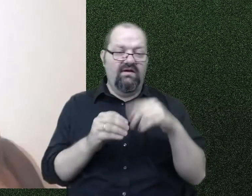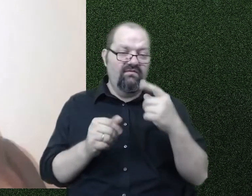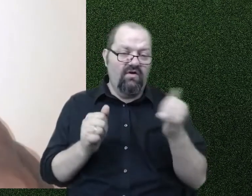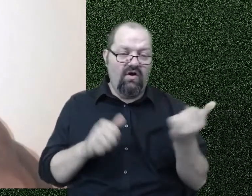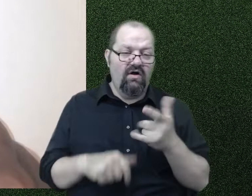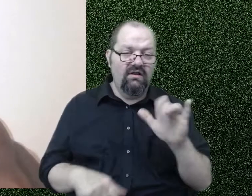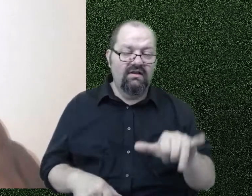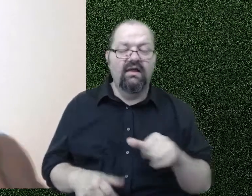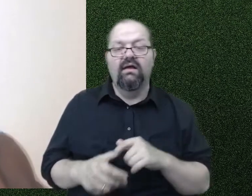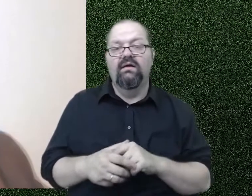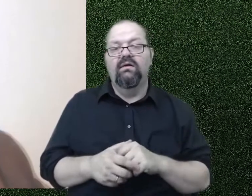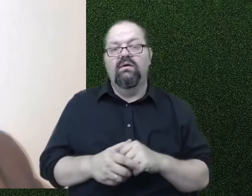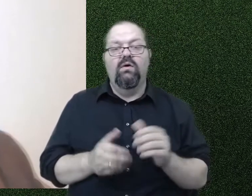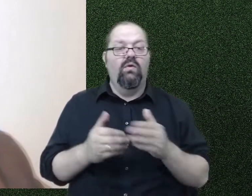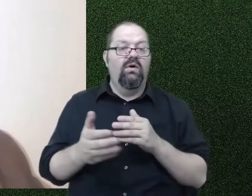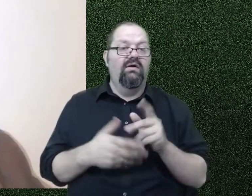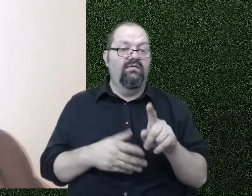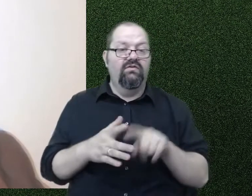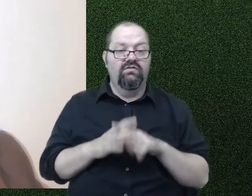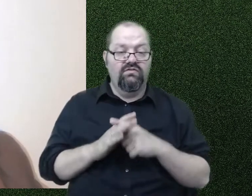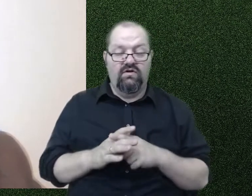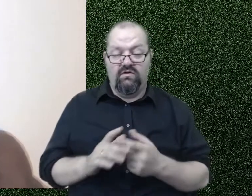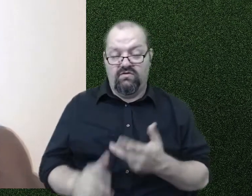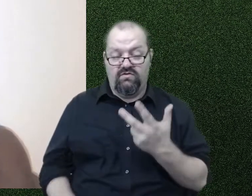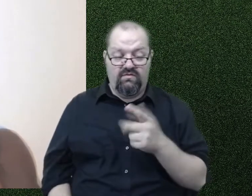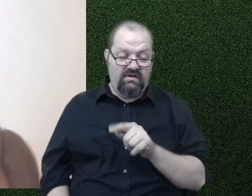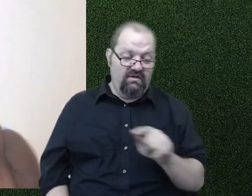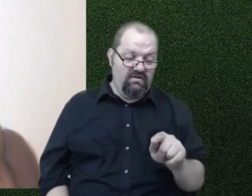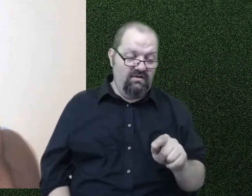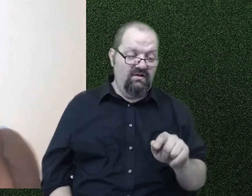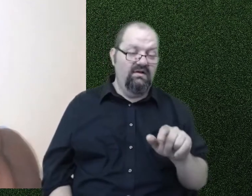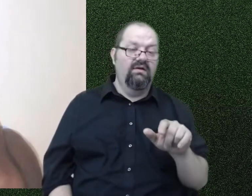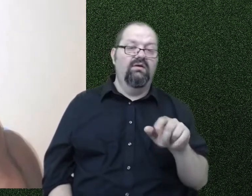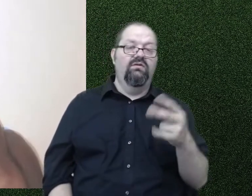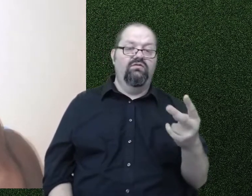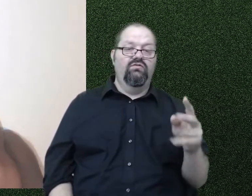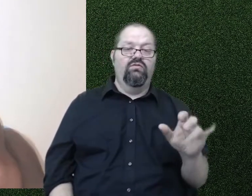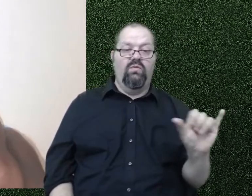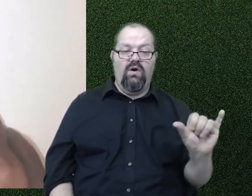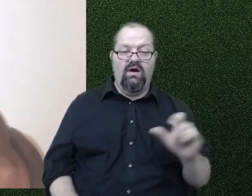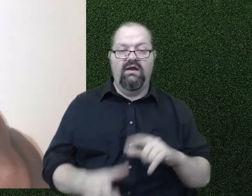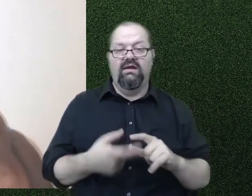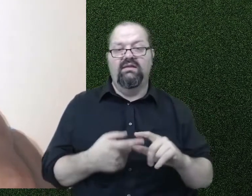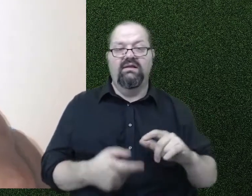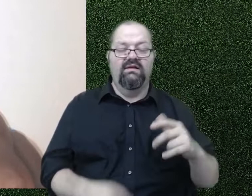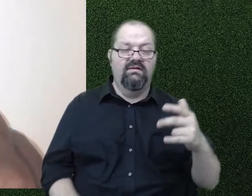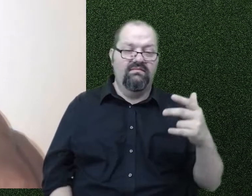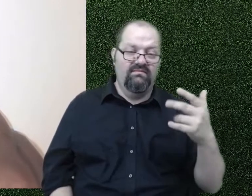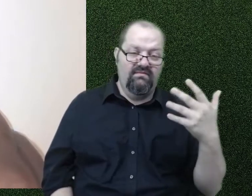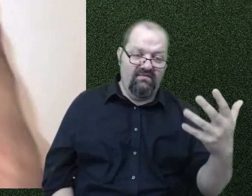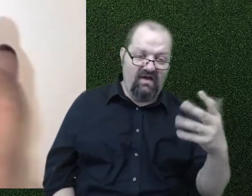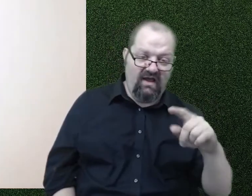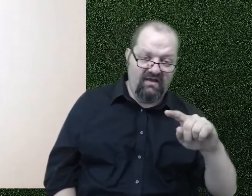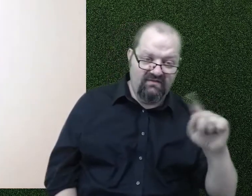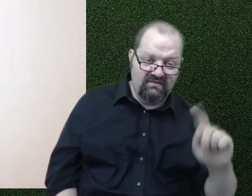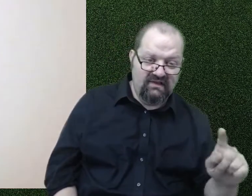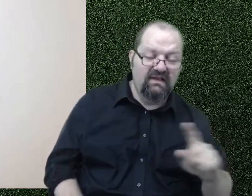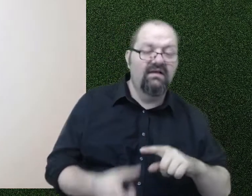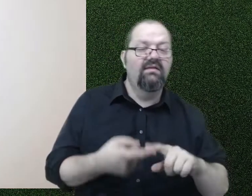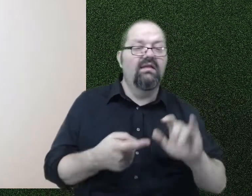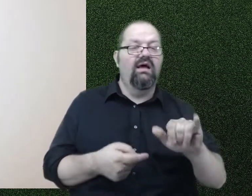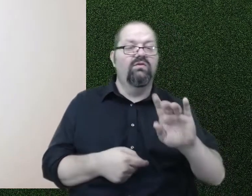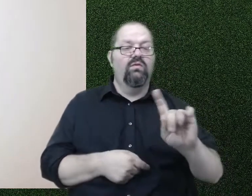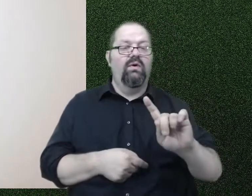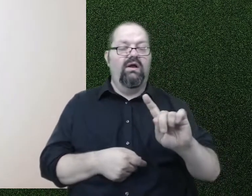telling you, wherever you start, go 3 units in the x direction, 2 units in the y direction, and 5 units in the z direction. That's where the terminal point of v will end